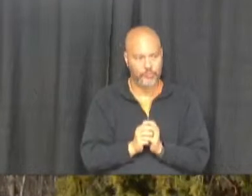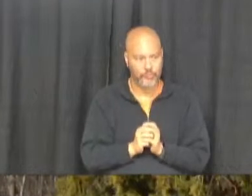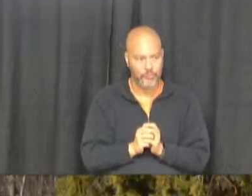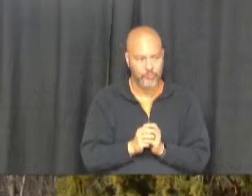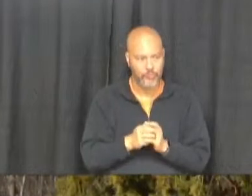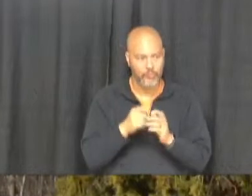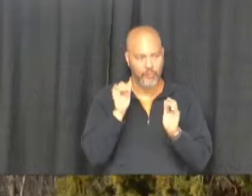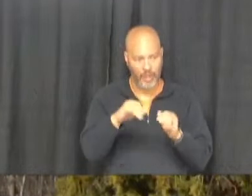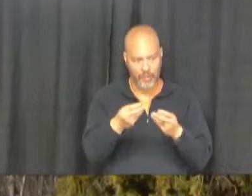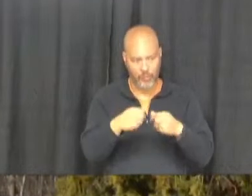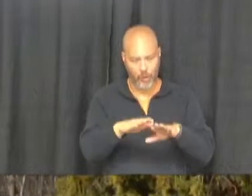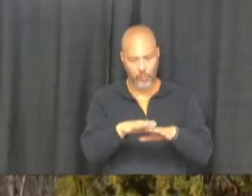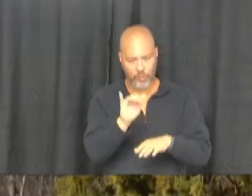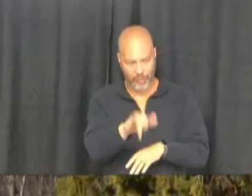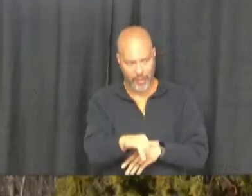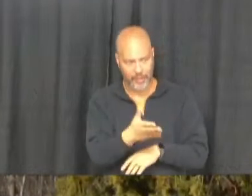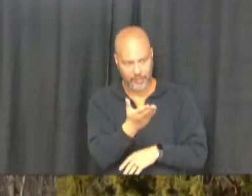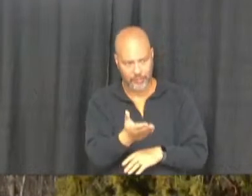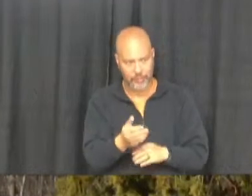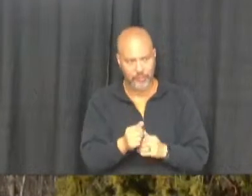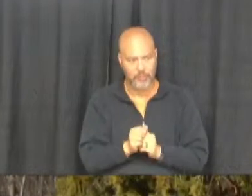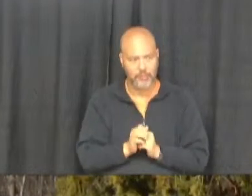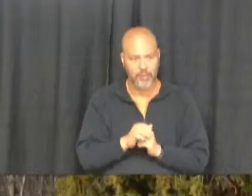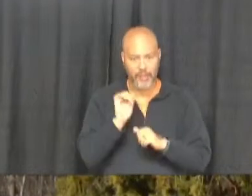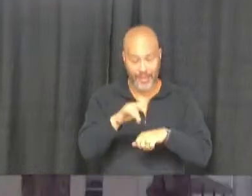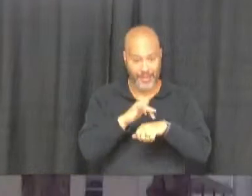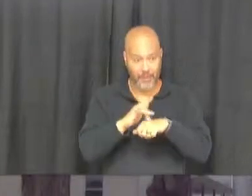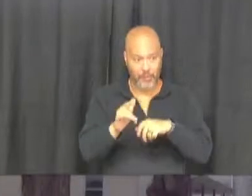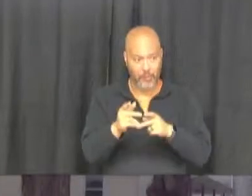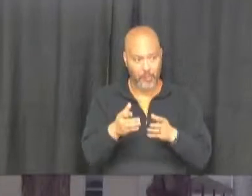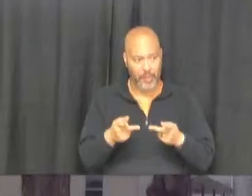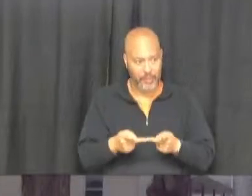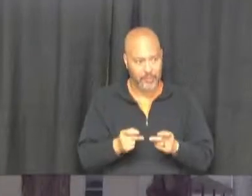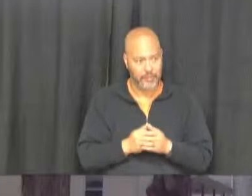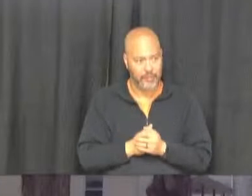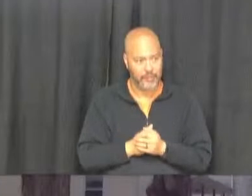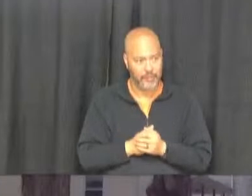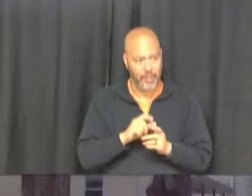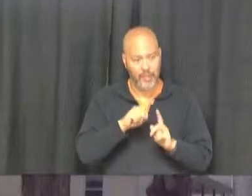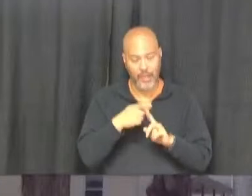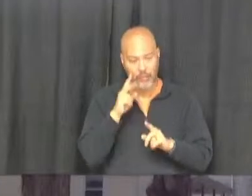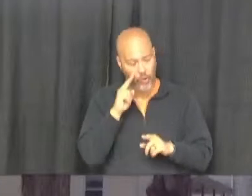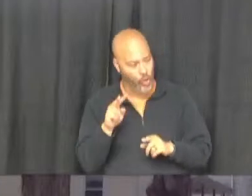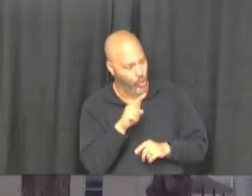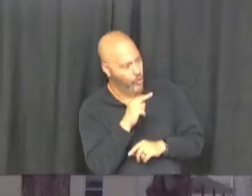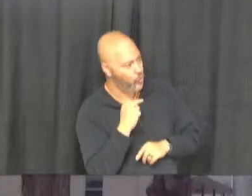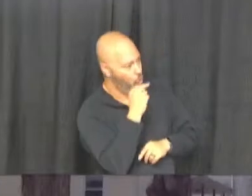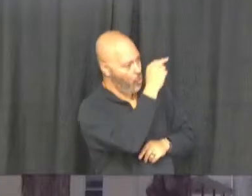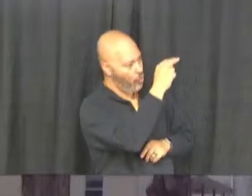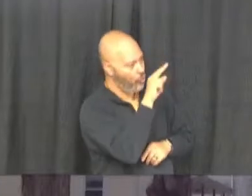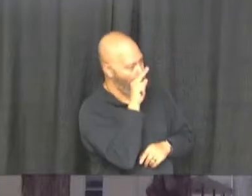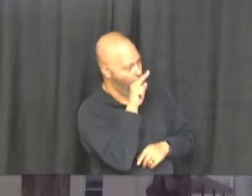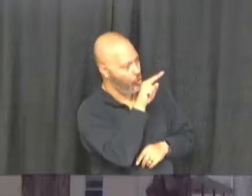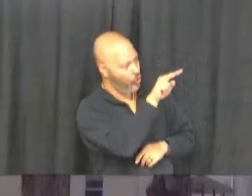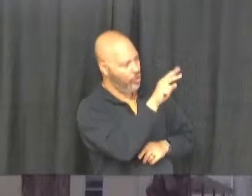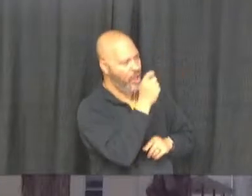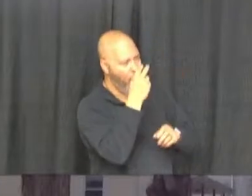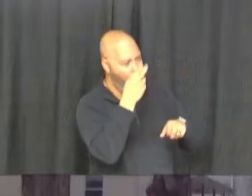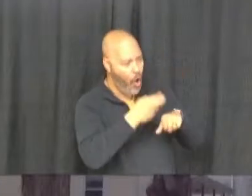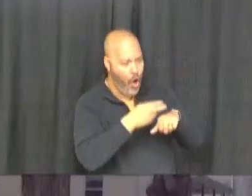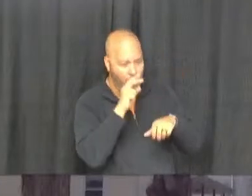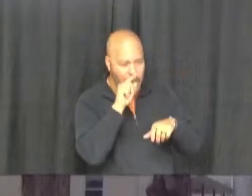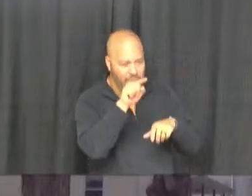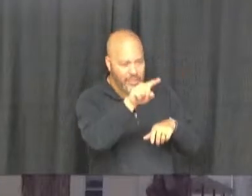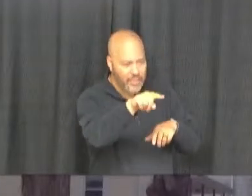And here is the property in question. That's the vacant property. And then as you look back north, a little hard to see in